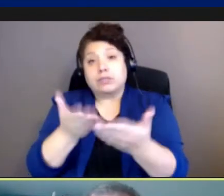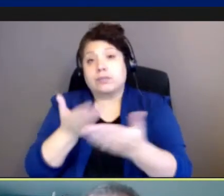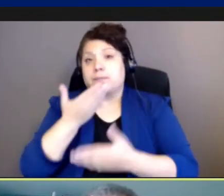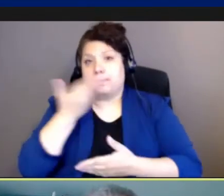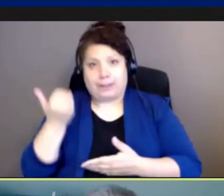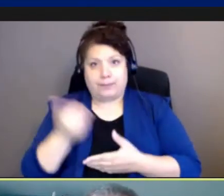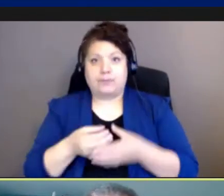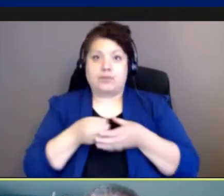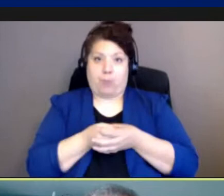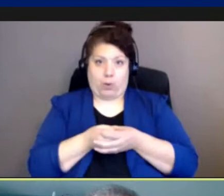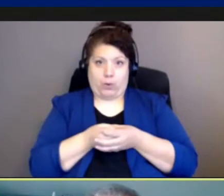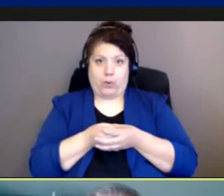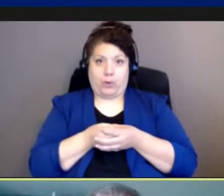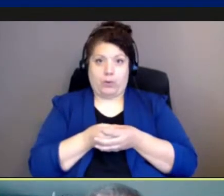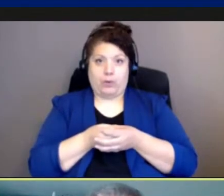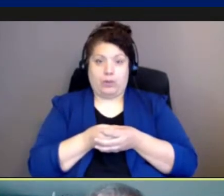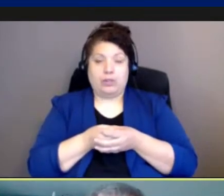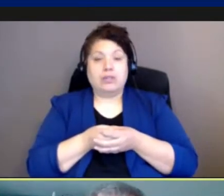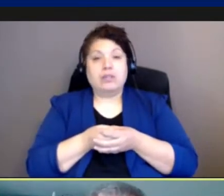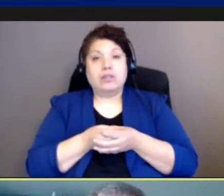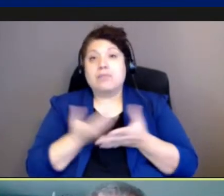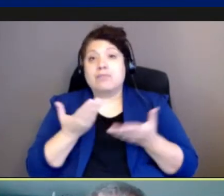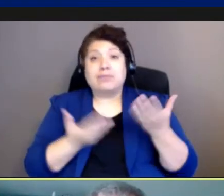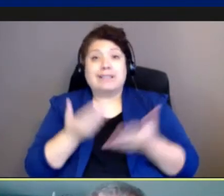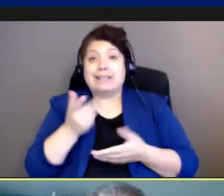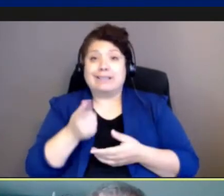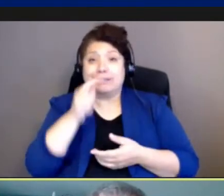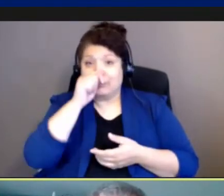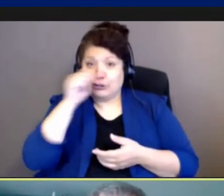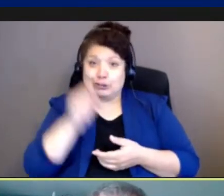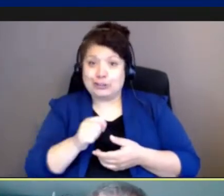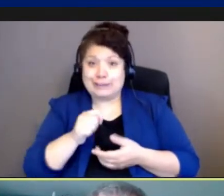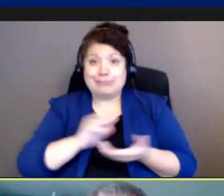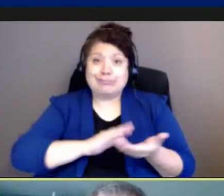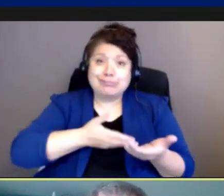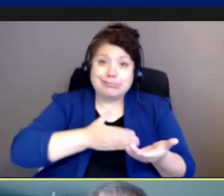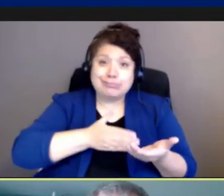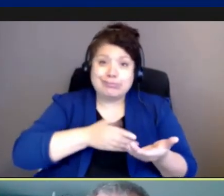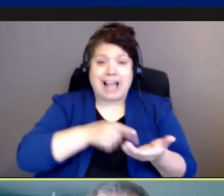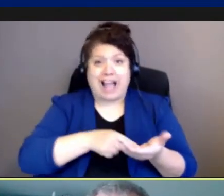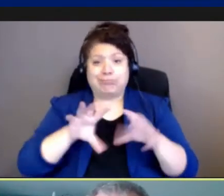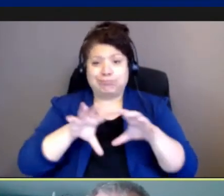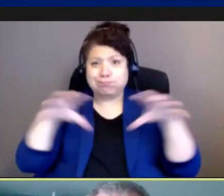year. It may all mean that we're eating turkey leftovers for the next 3 or 4 weeks,